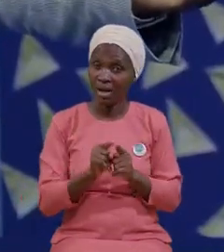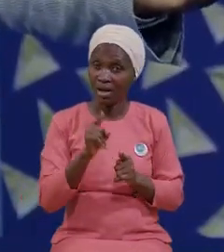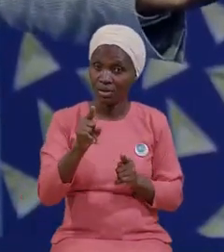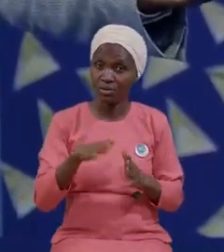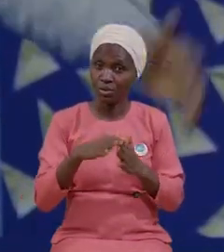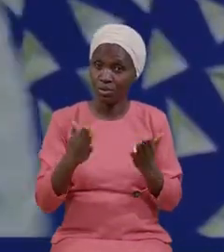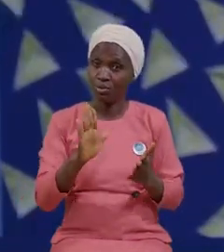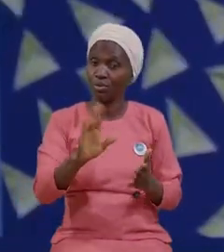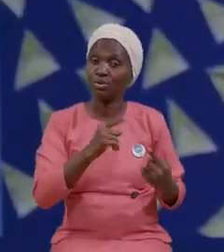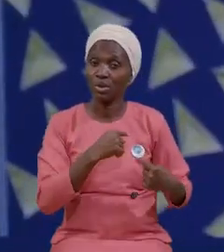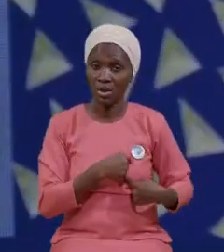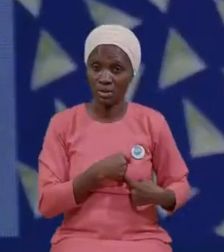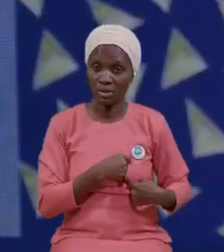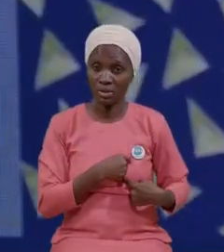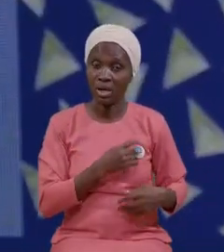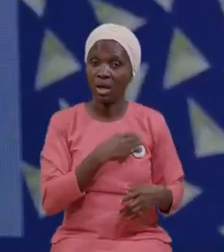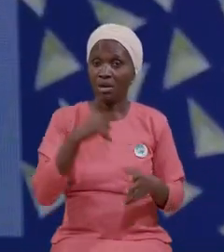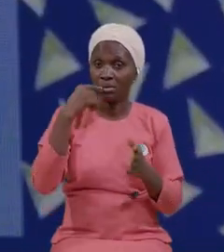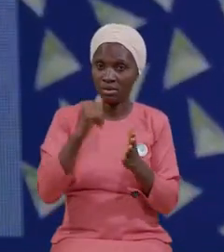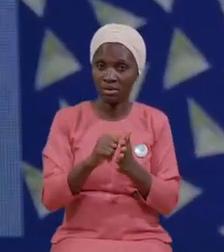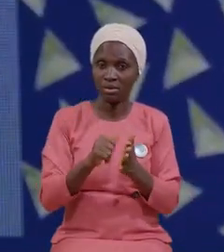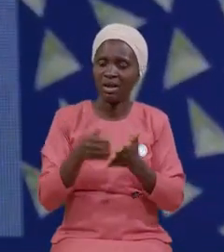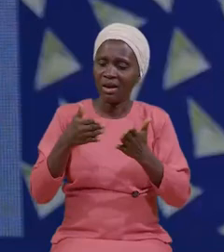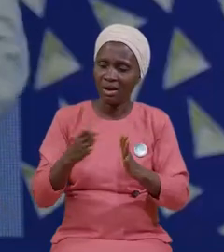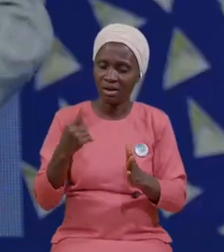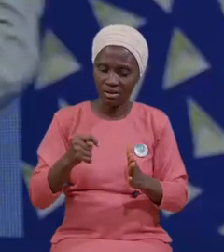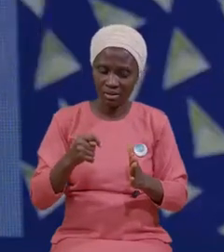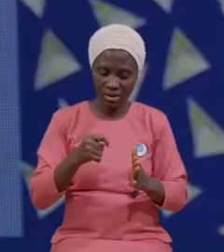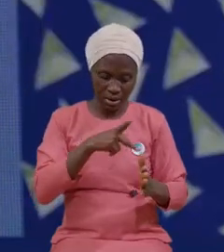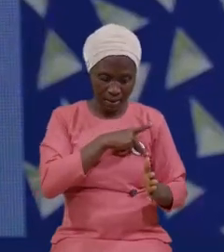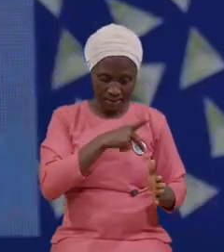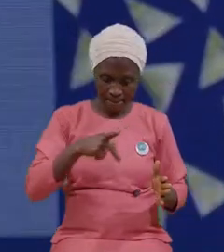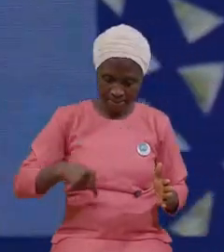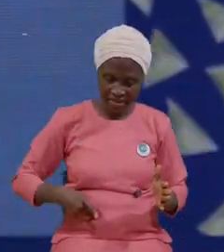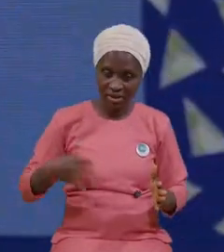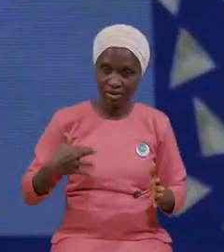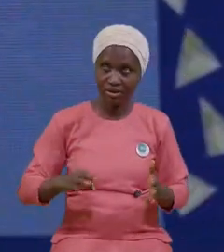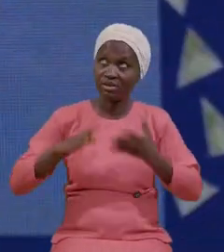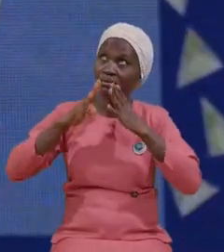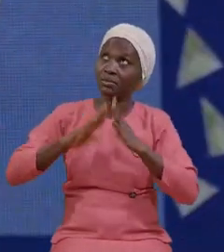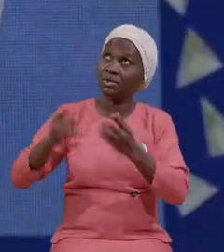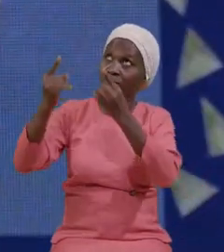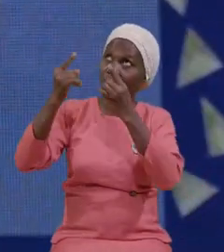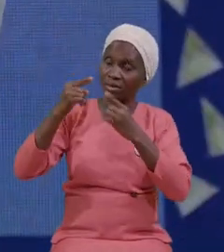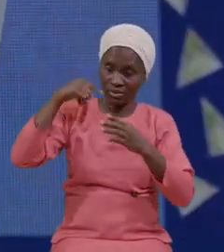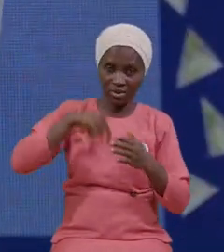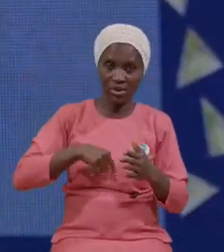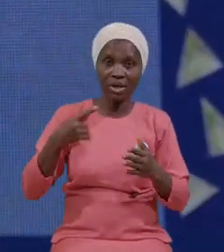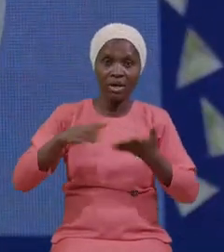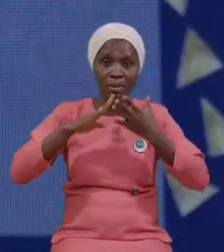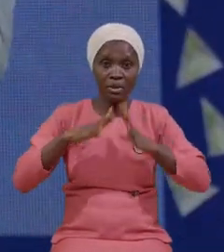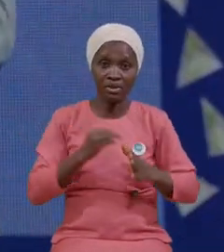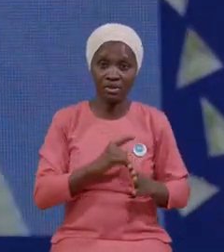heart and say, let the Prince of Peace come in. The peace of the Lord that rules